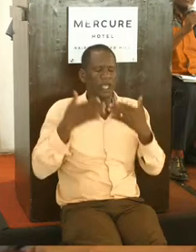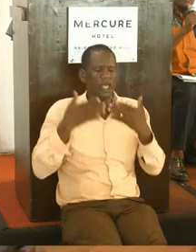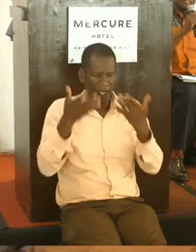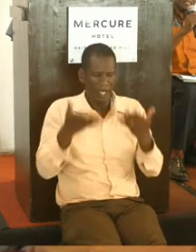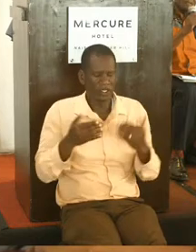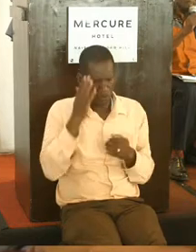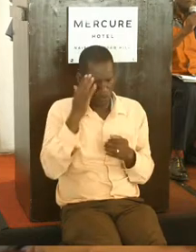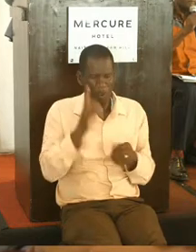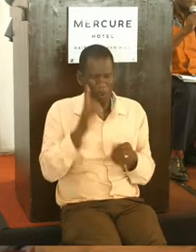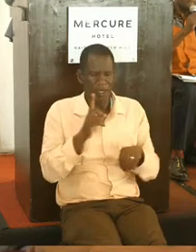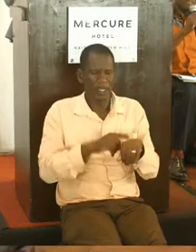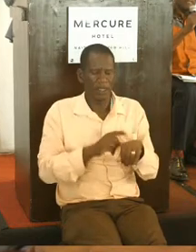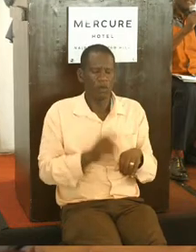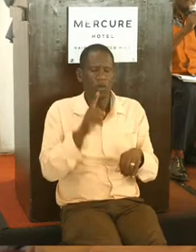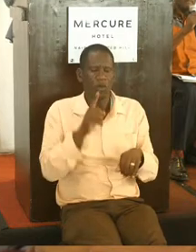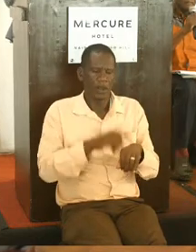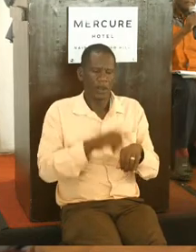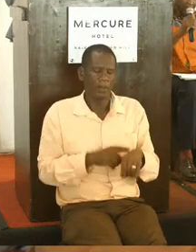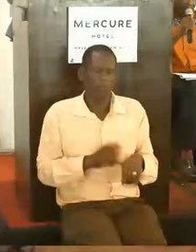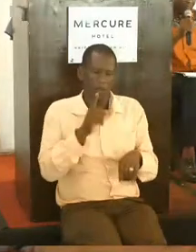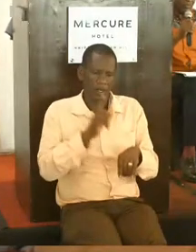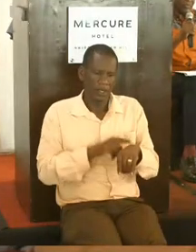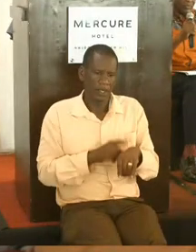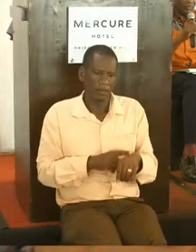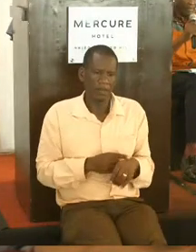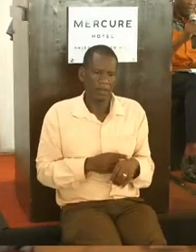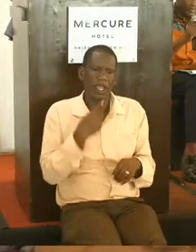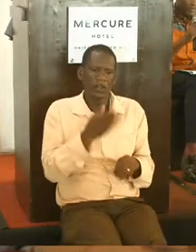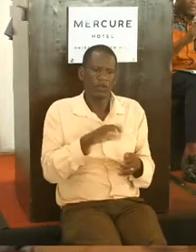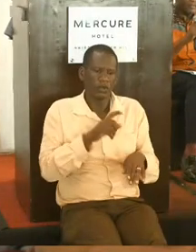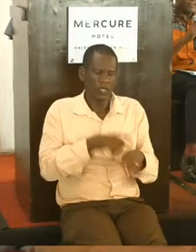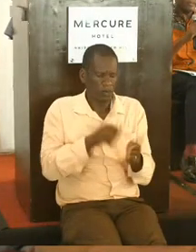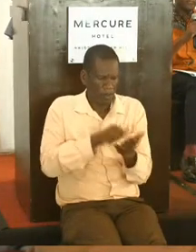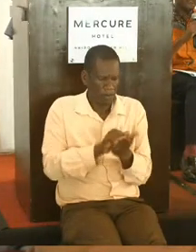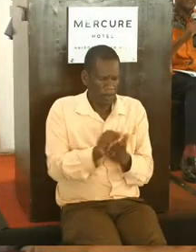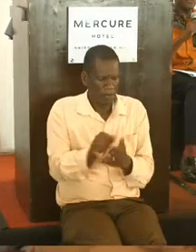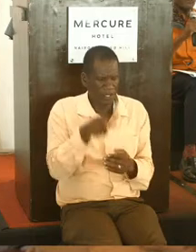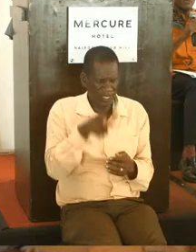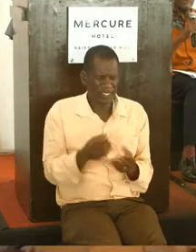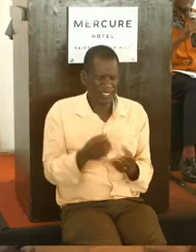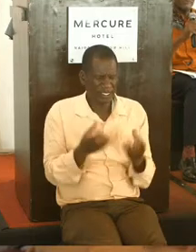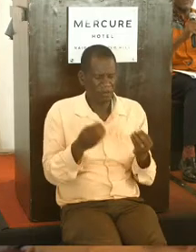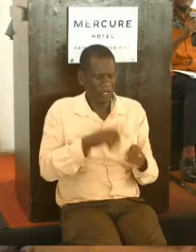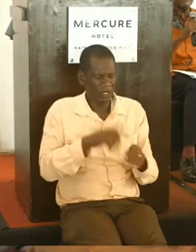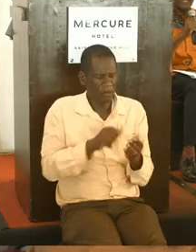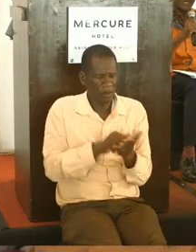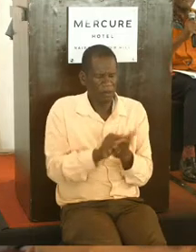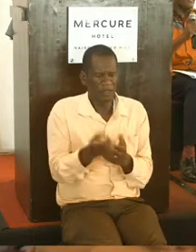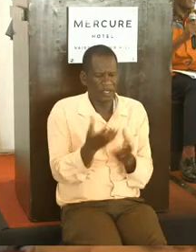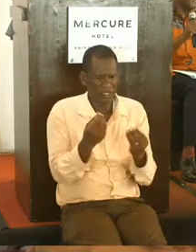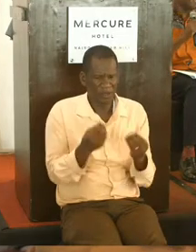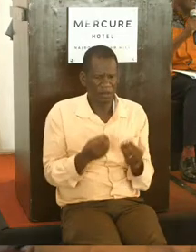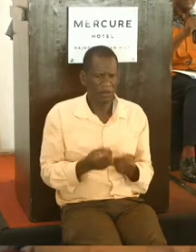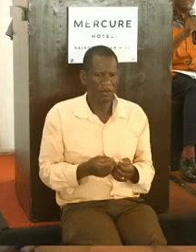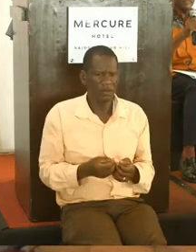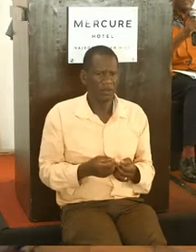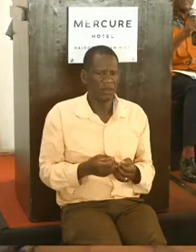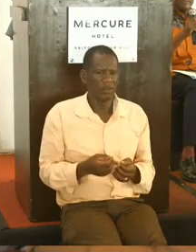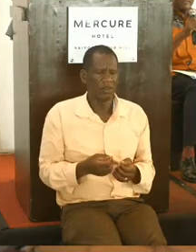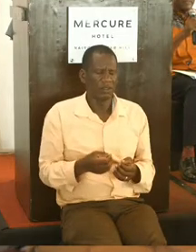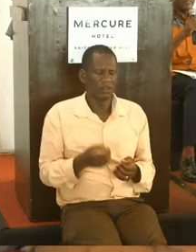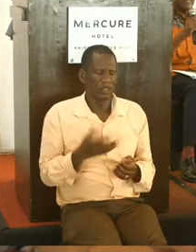you know one time uh I told you that when we published this very simple almost harmless literally